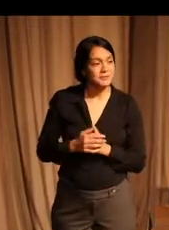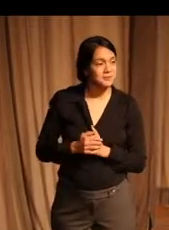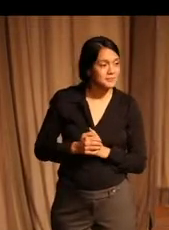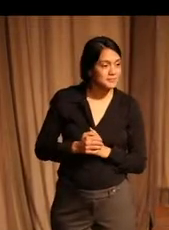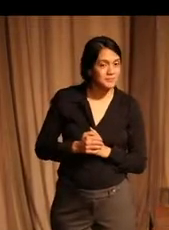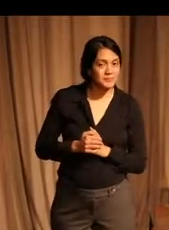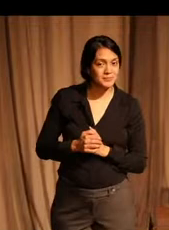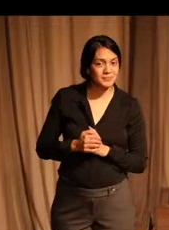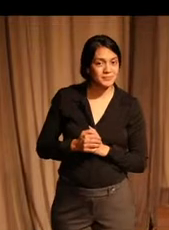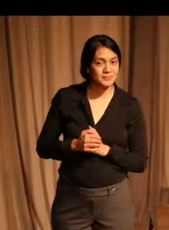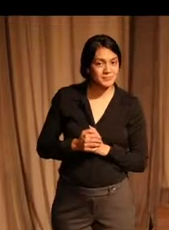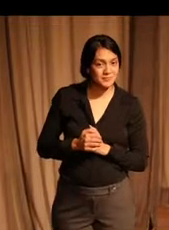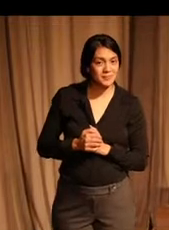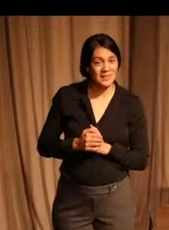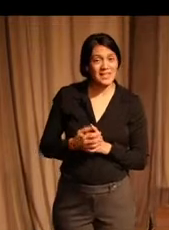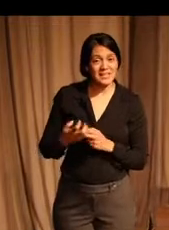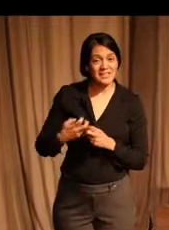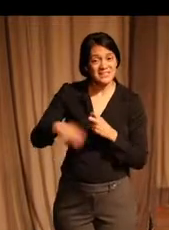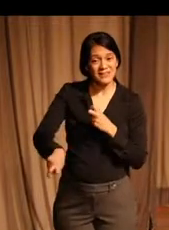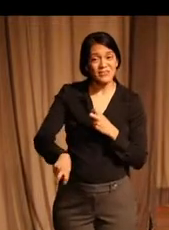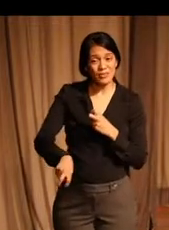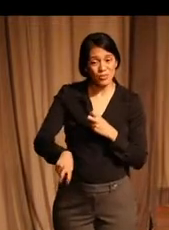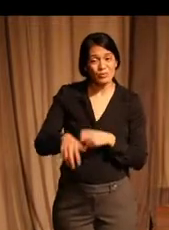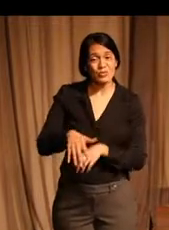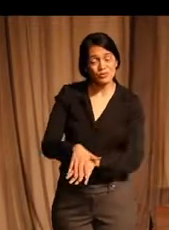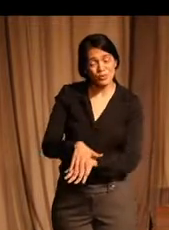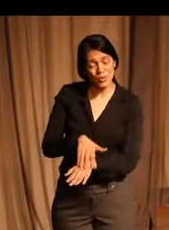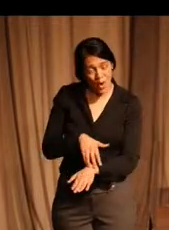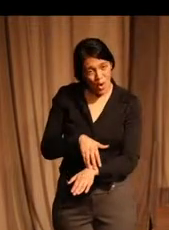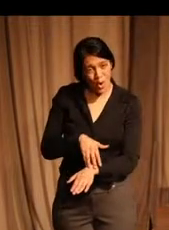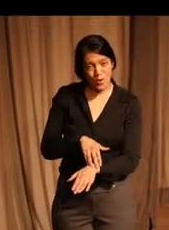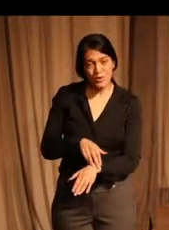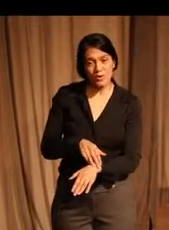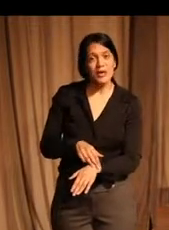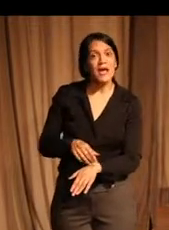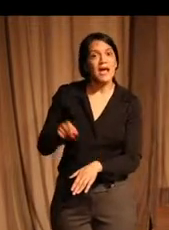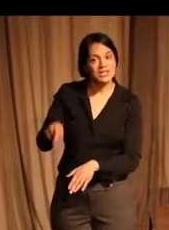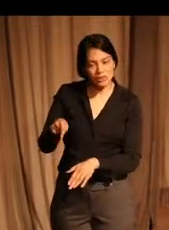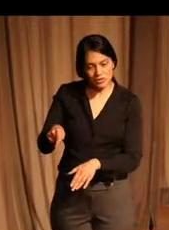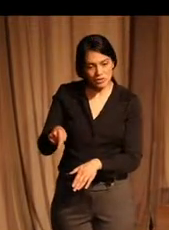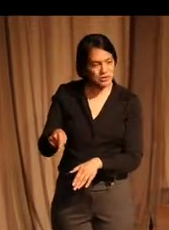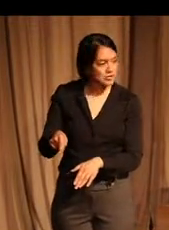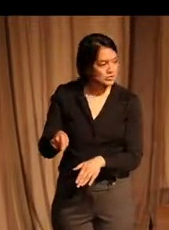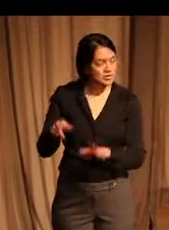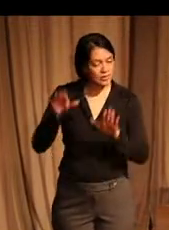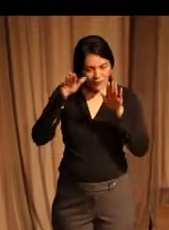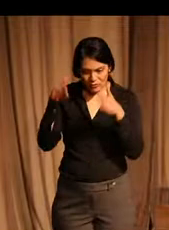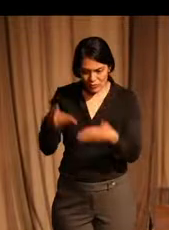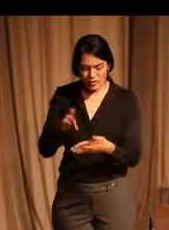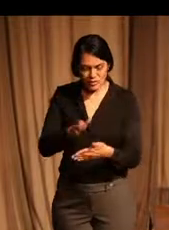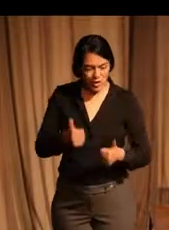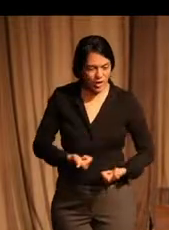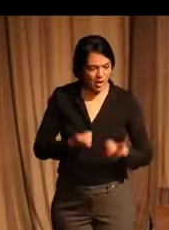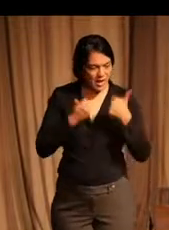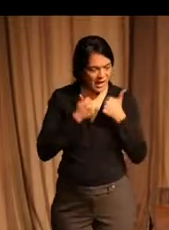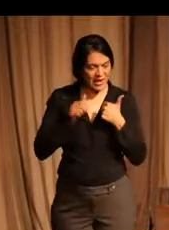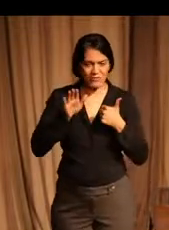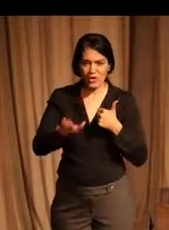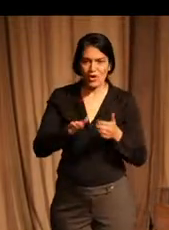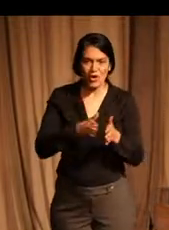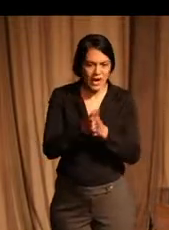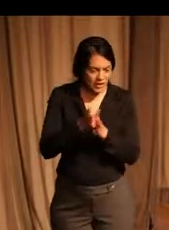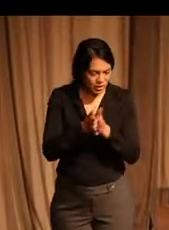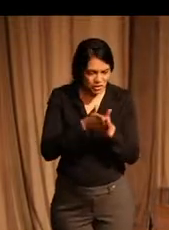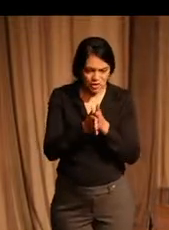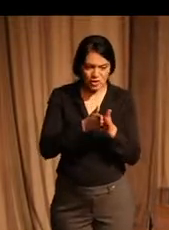making films in a very difficult circumstances and dedicating her life and her work and her creative energy and